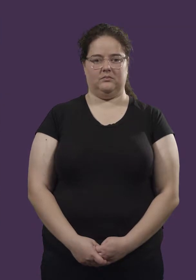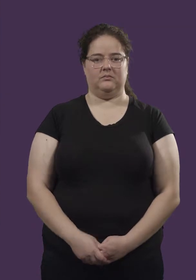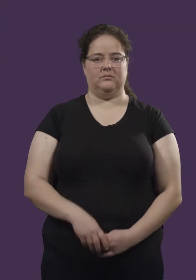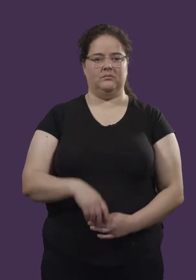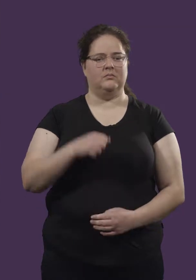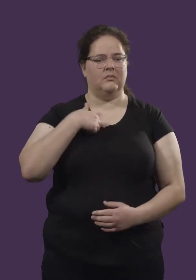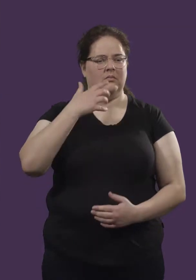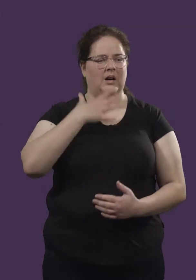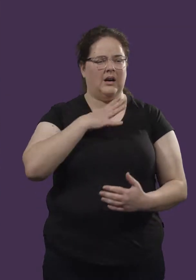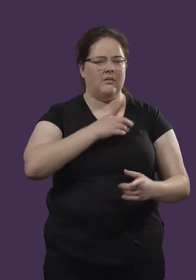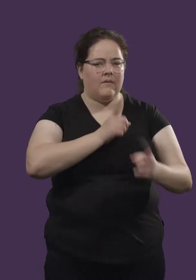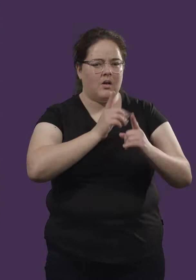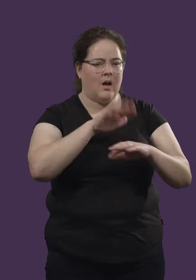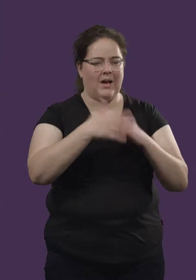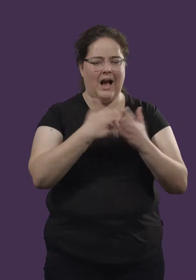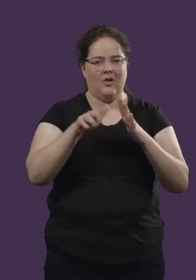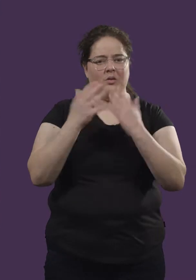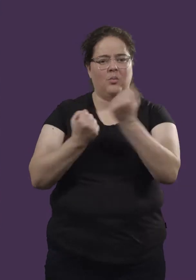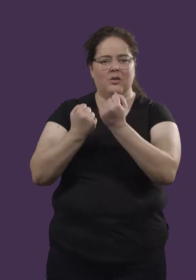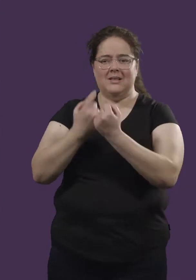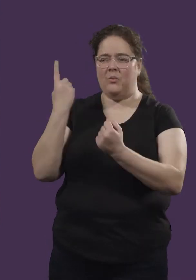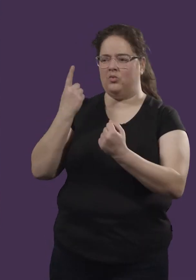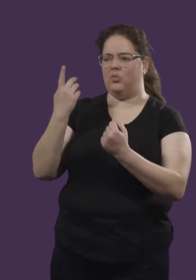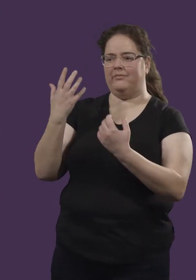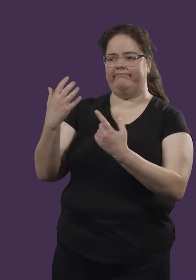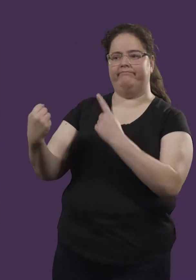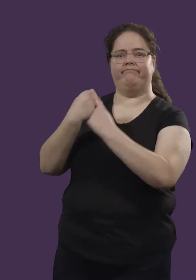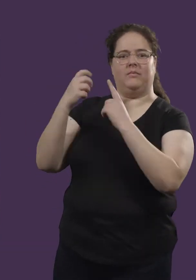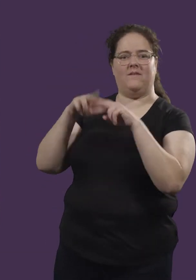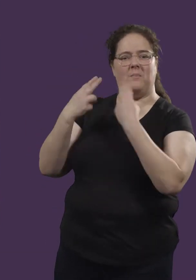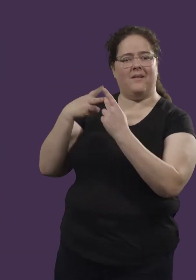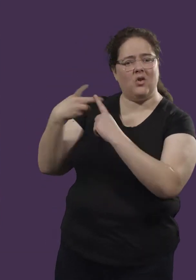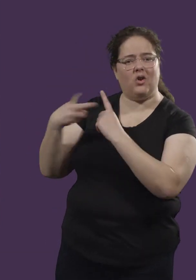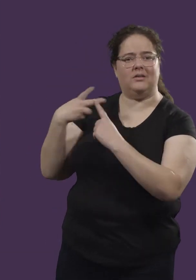Yes, I need some advice on supporting someone who's experiencing family violence.